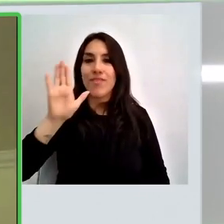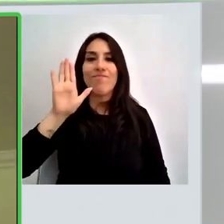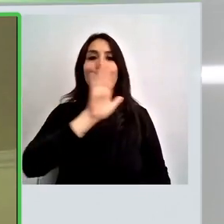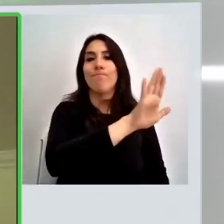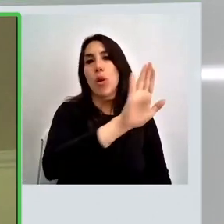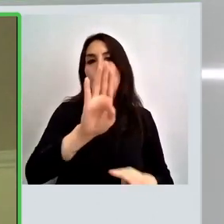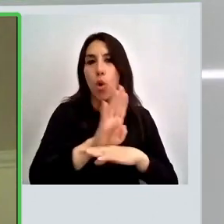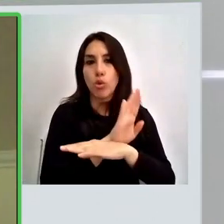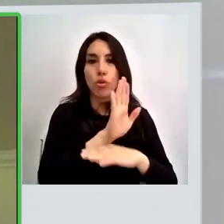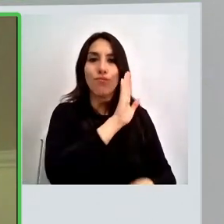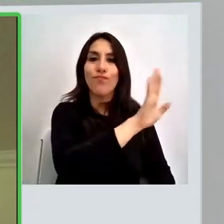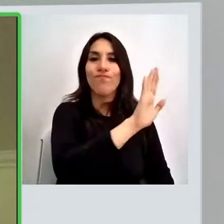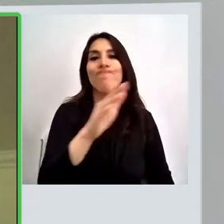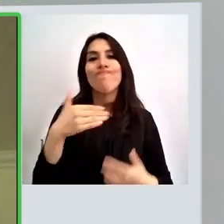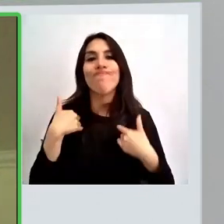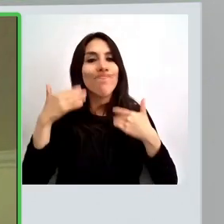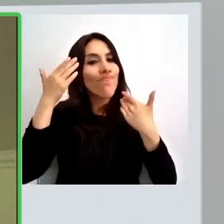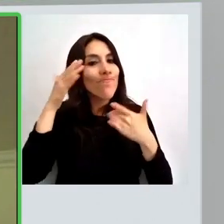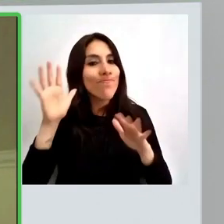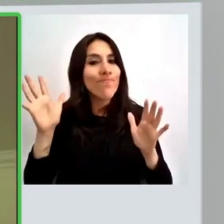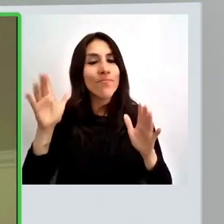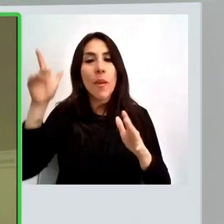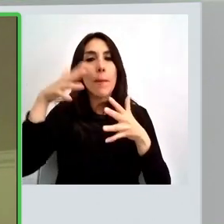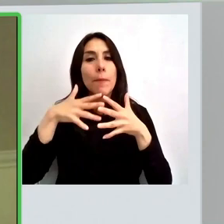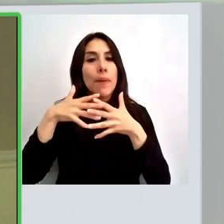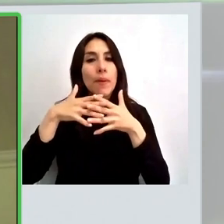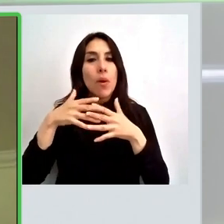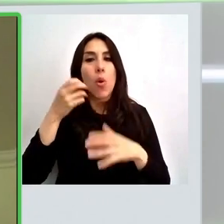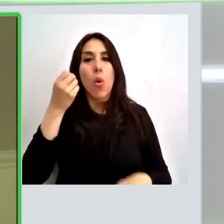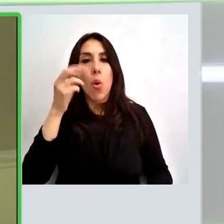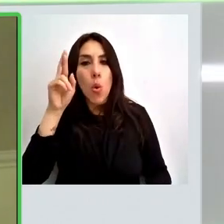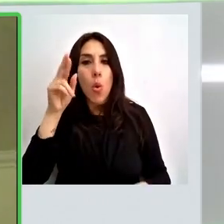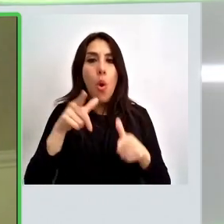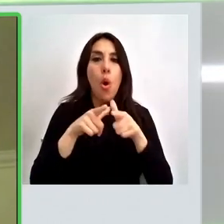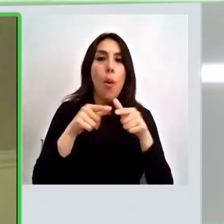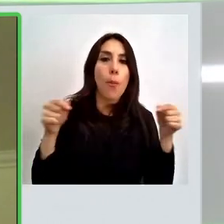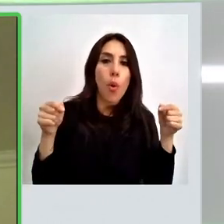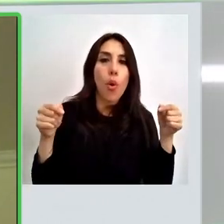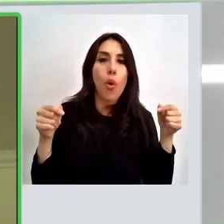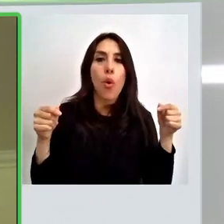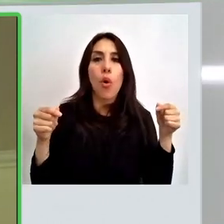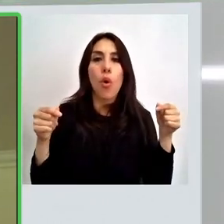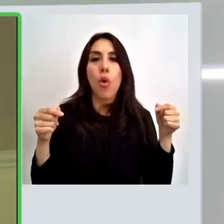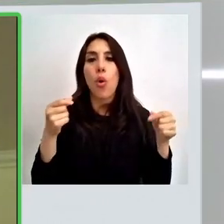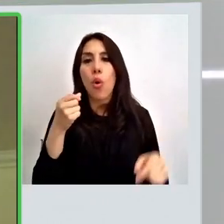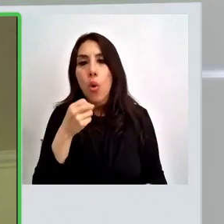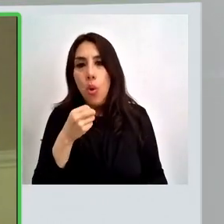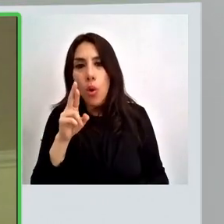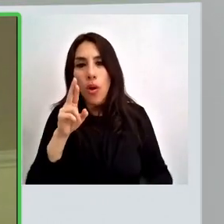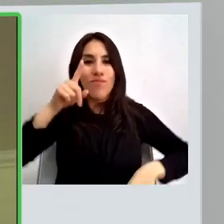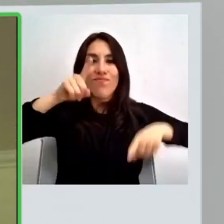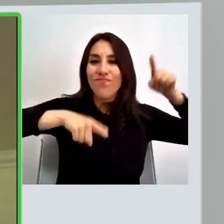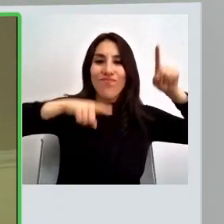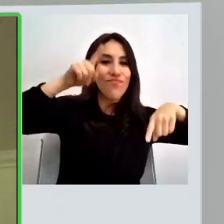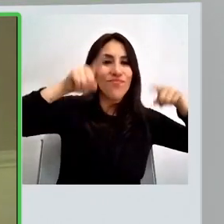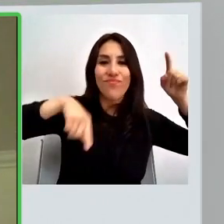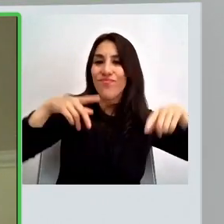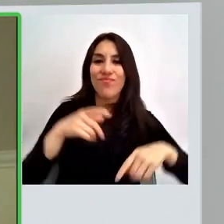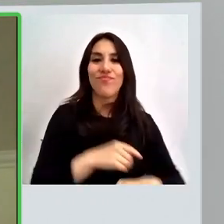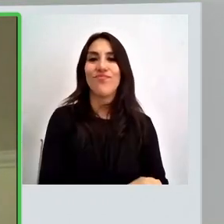Japan-based, I'm just thinking of ones that attended our summits, every single company